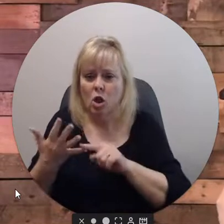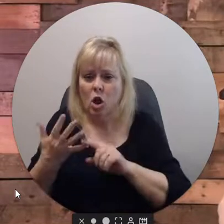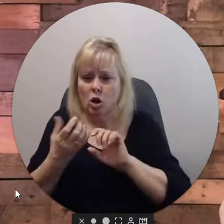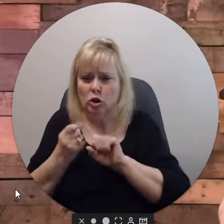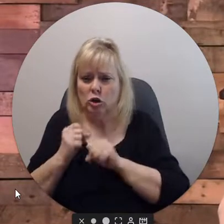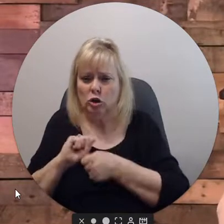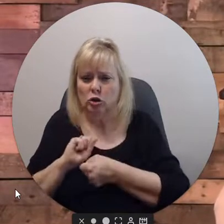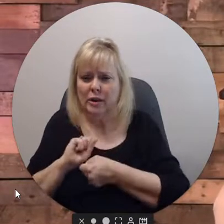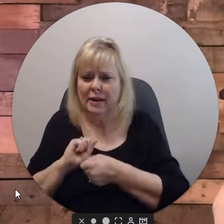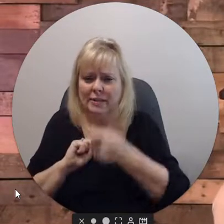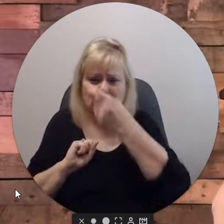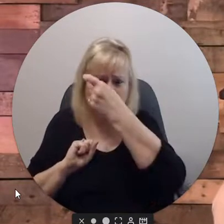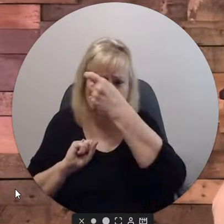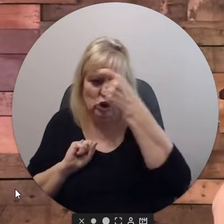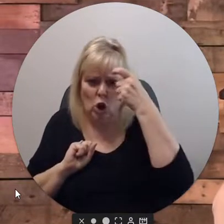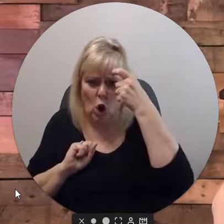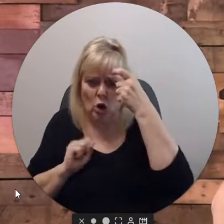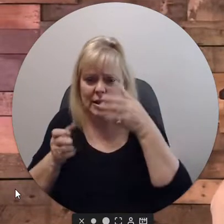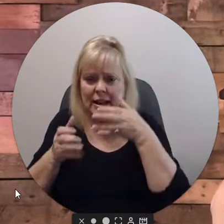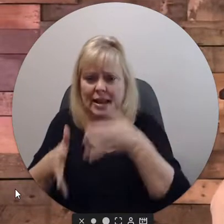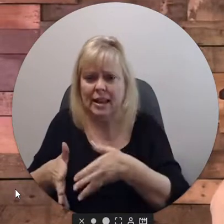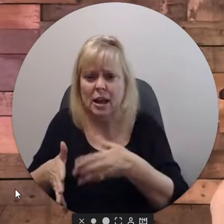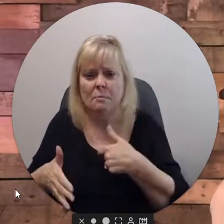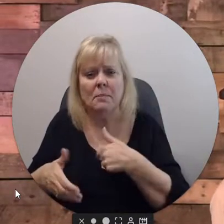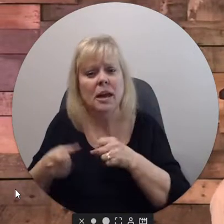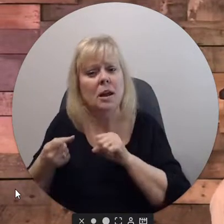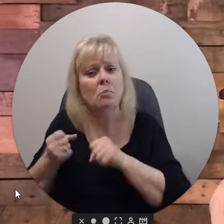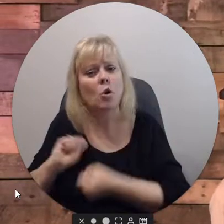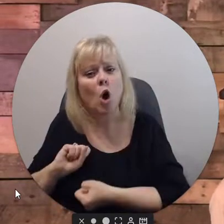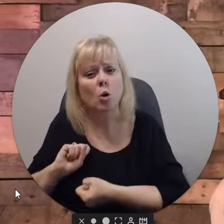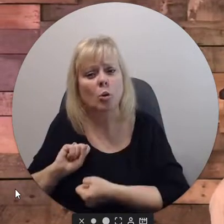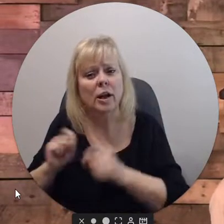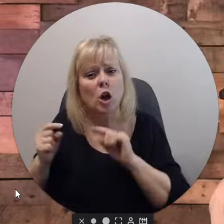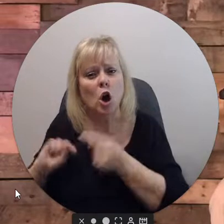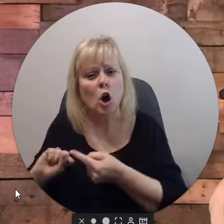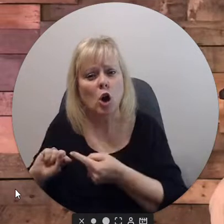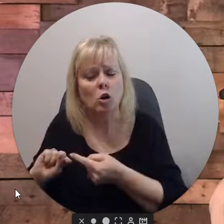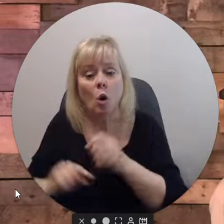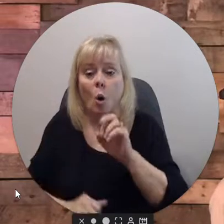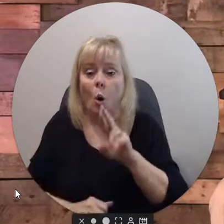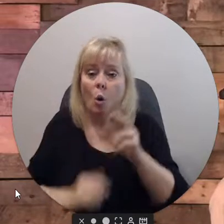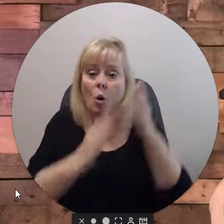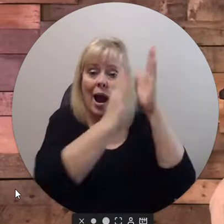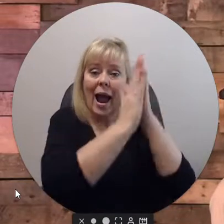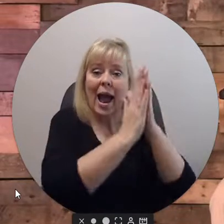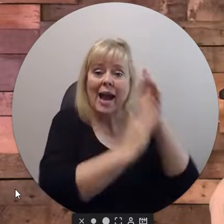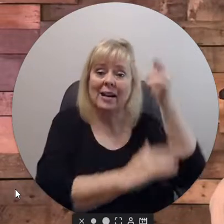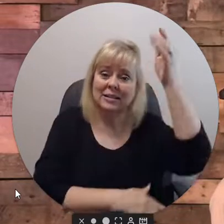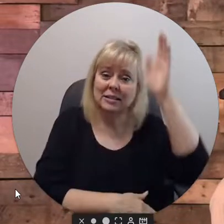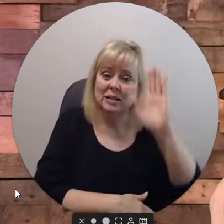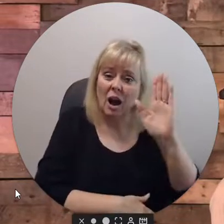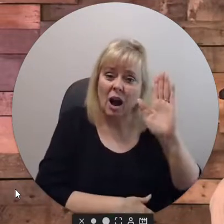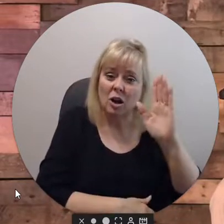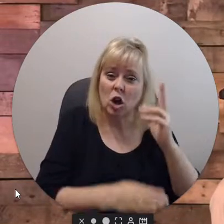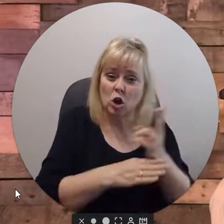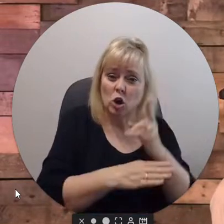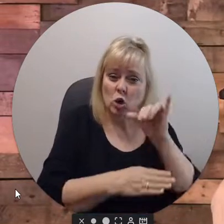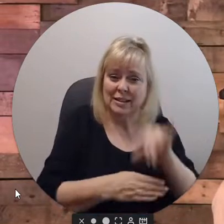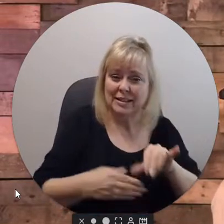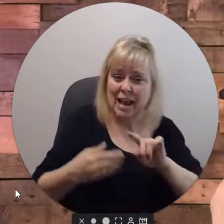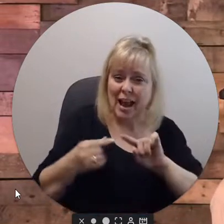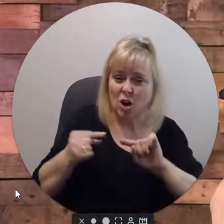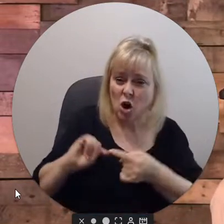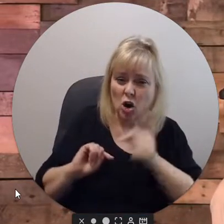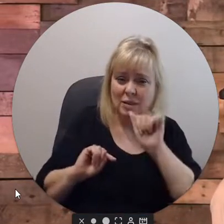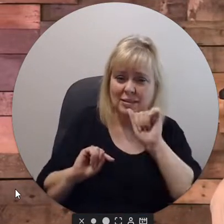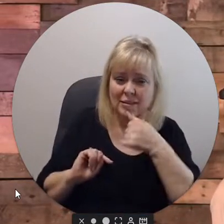leave me broken and wounded, or I can ask God to sanctify that suffering and turn it into a gift for